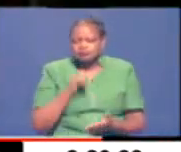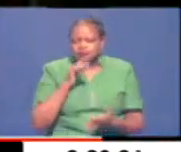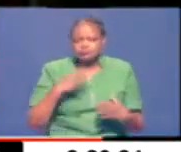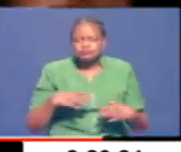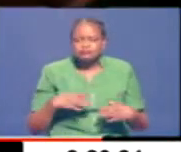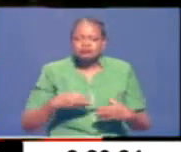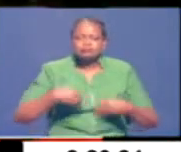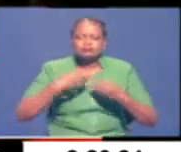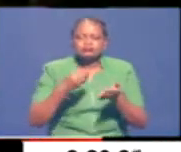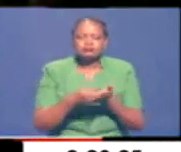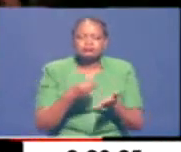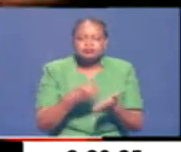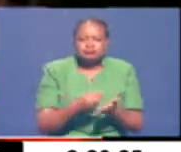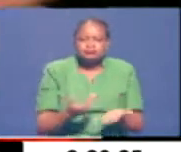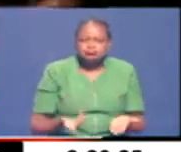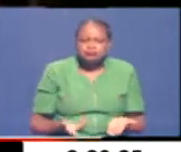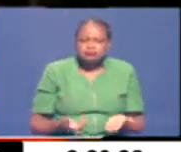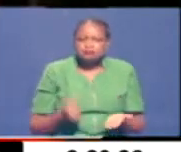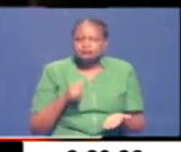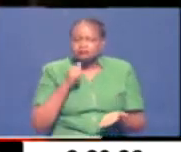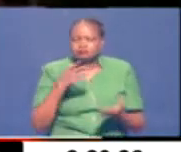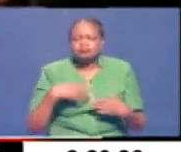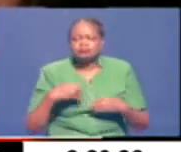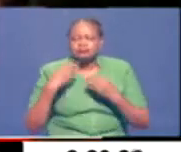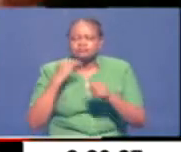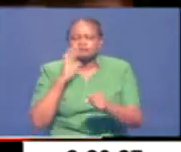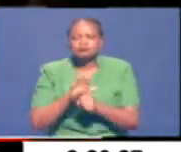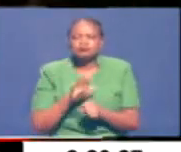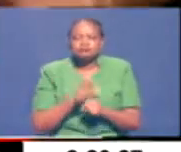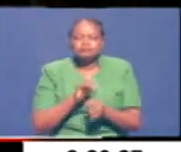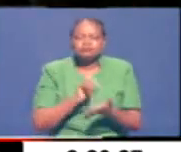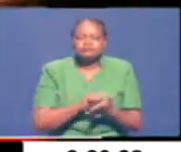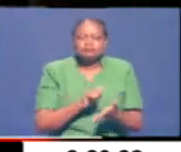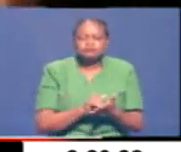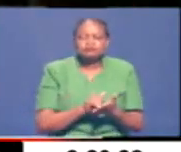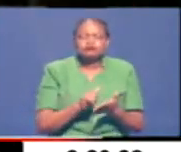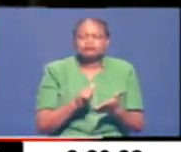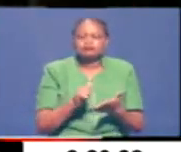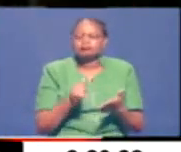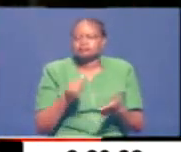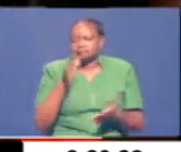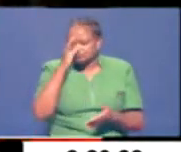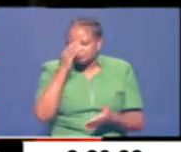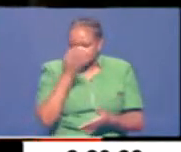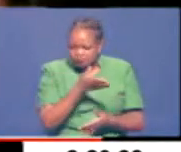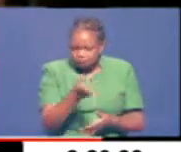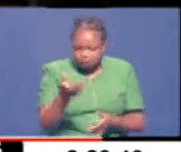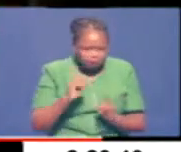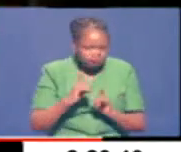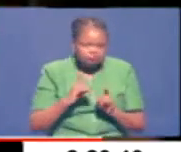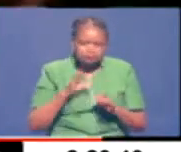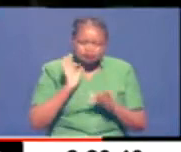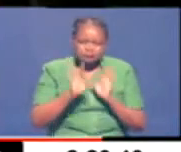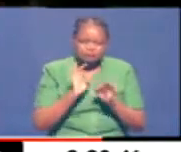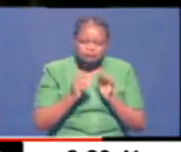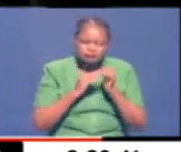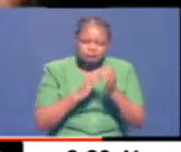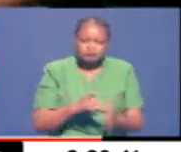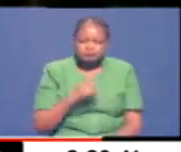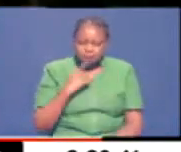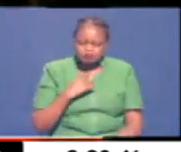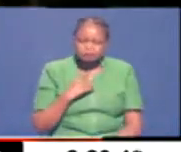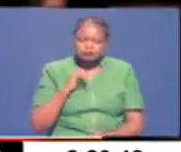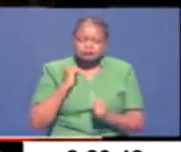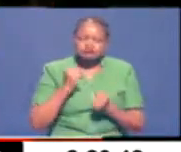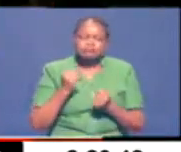pesa, sio wale wanaowapa promises ambazo ni za uongo hapa na pale. Chagueni viongozi ambao mko sure, ambao wataweza kuchukua